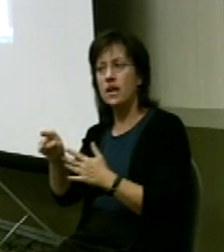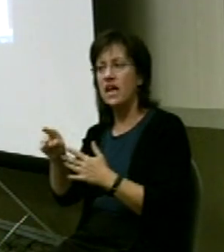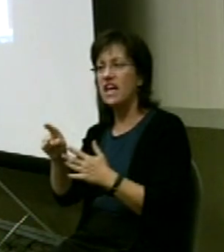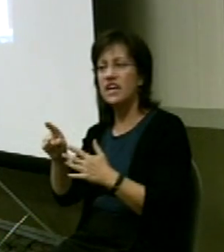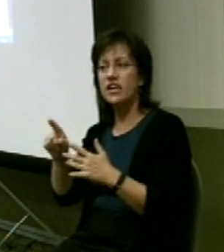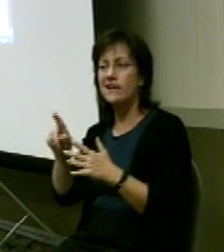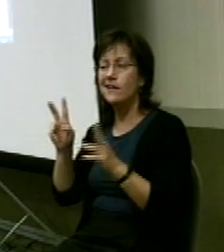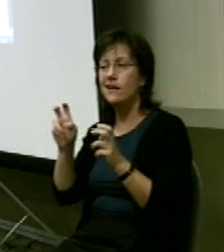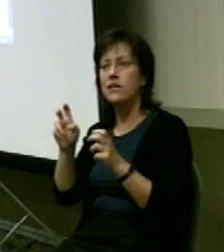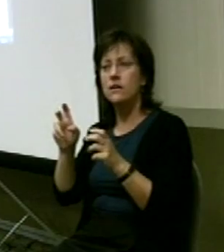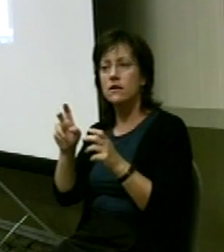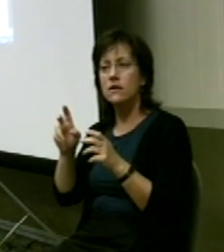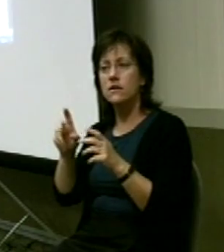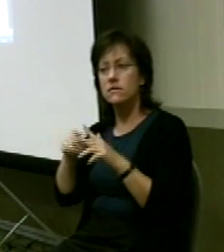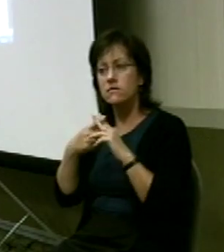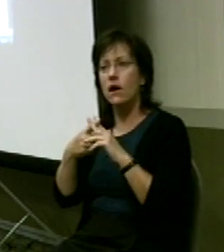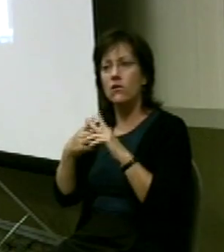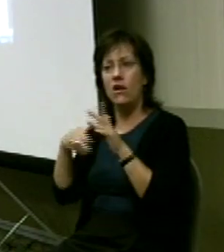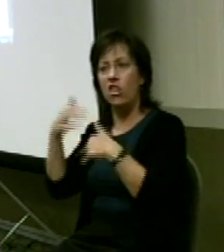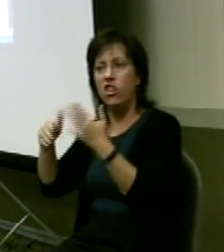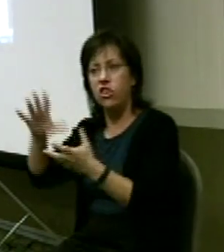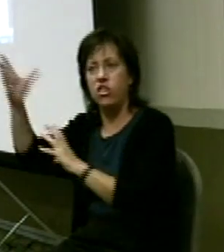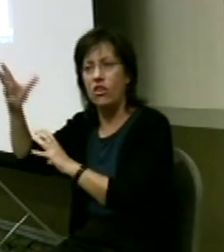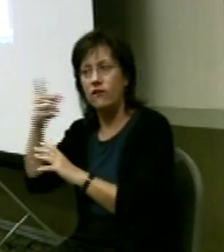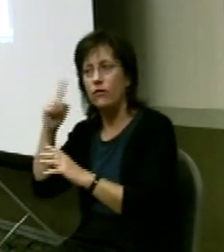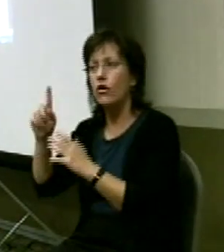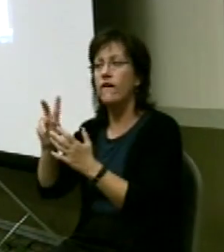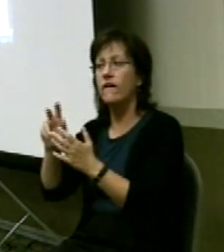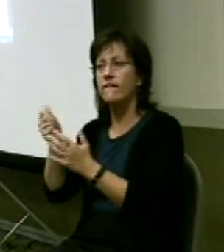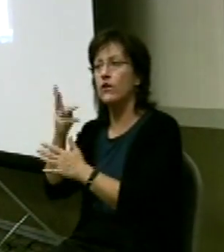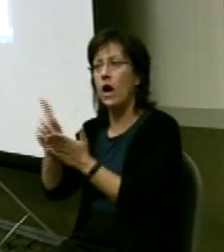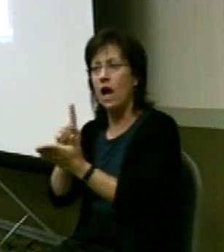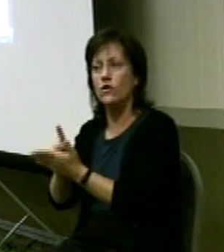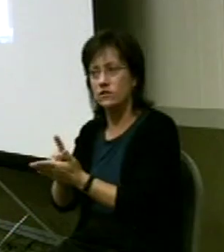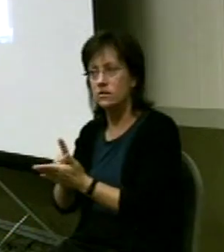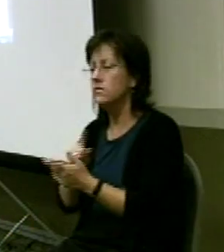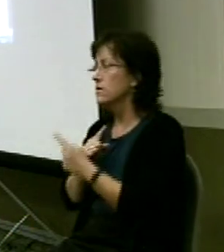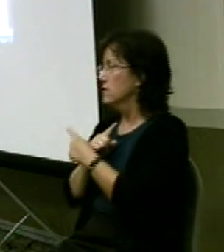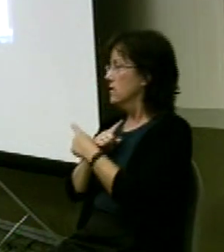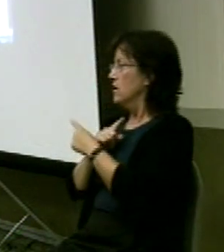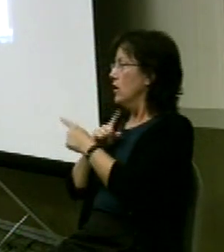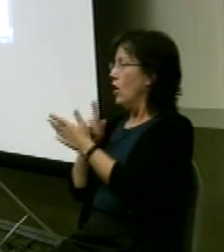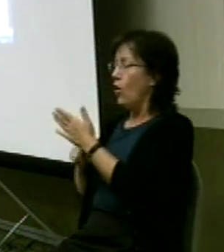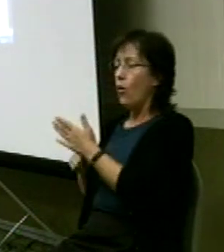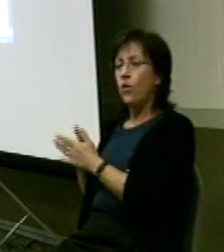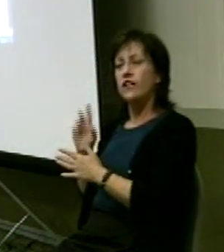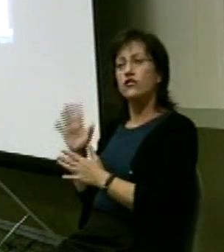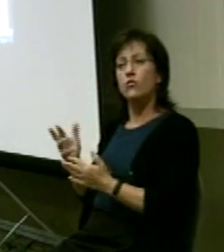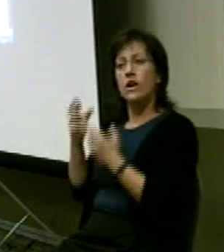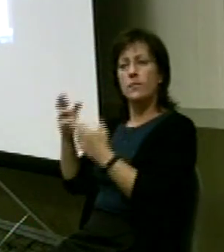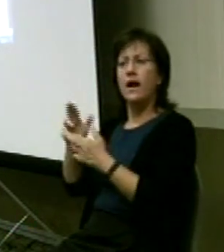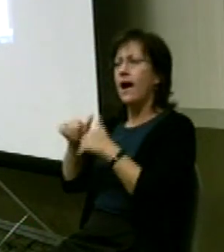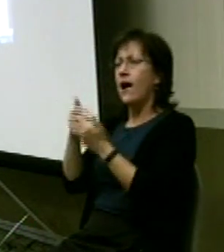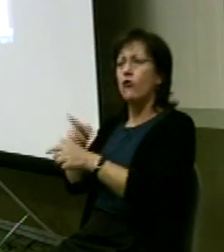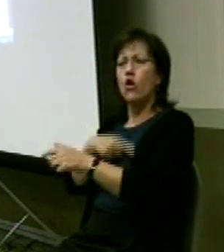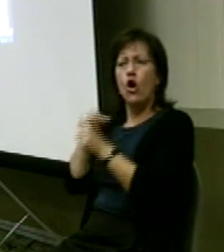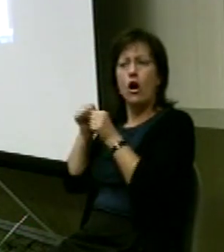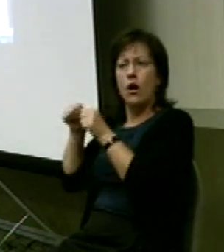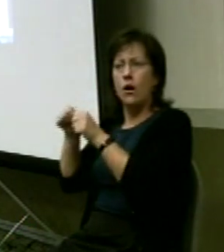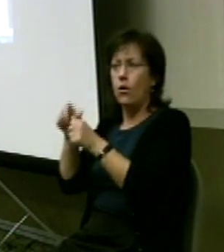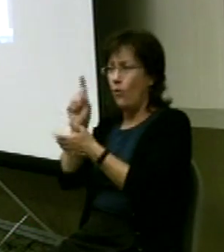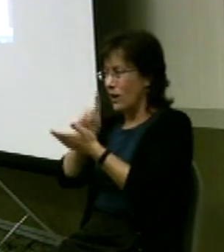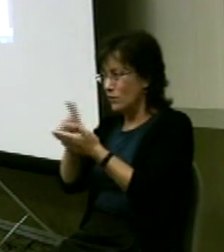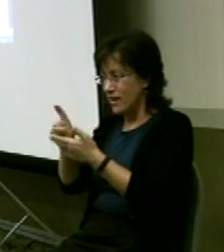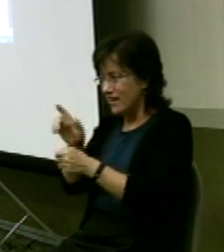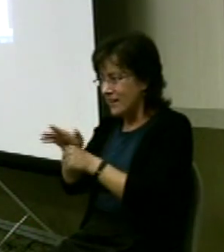So what is your recommendation for how long we should do this? Because I never know if 1 week is going to